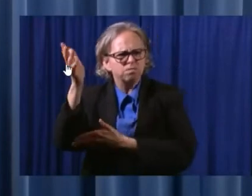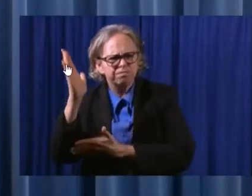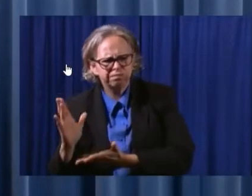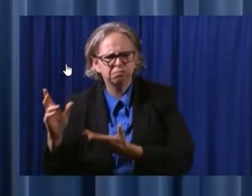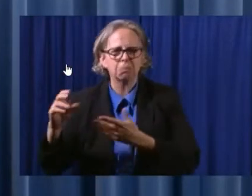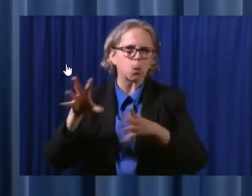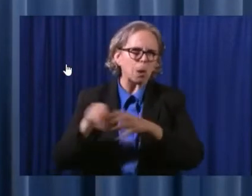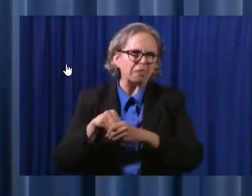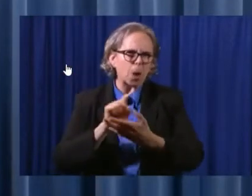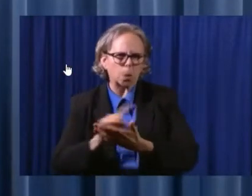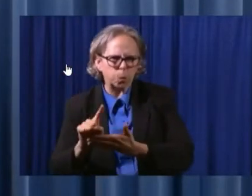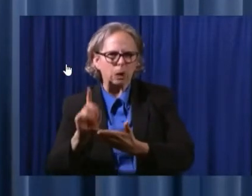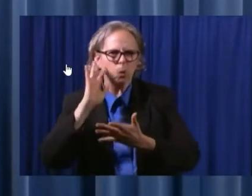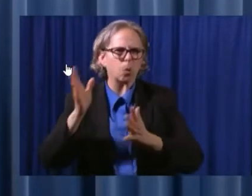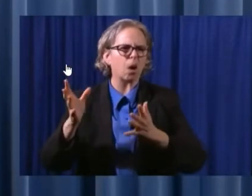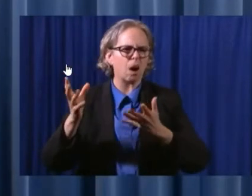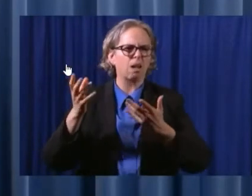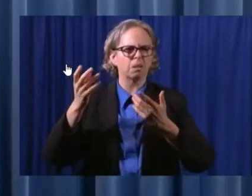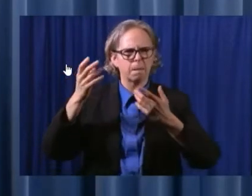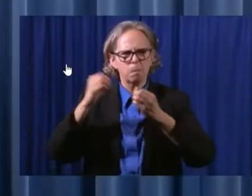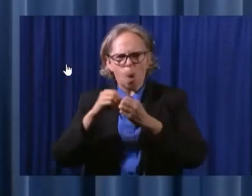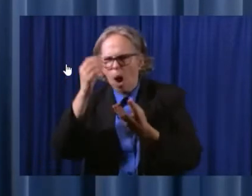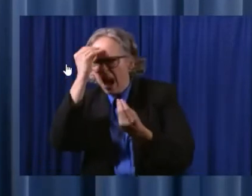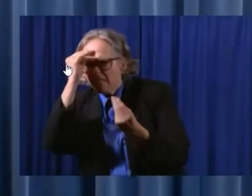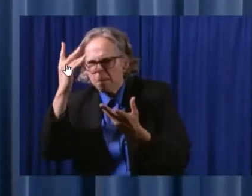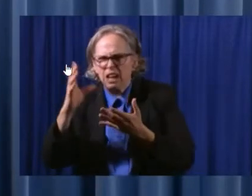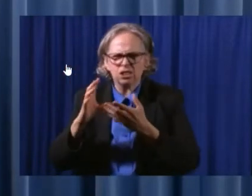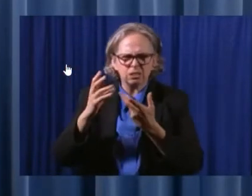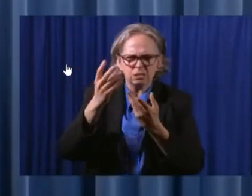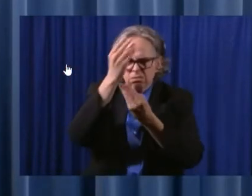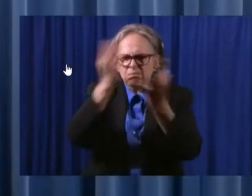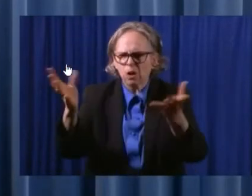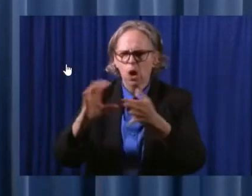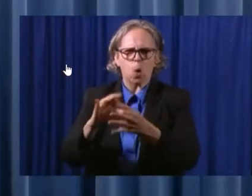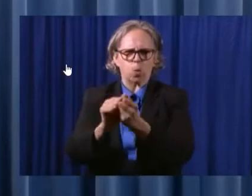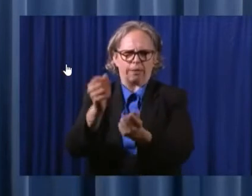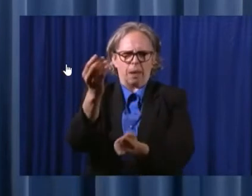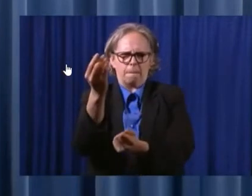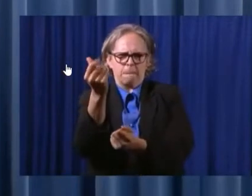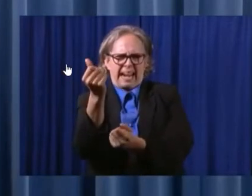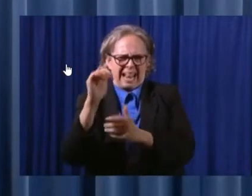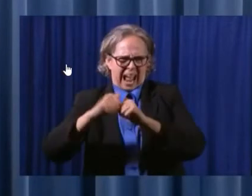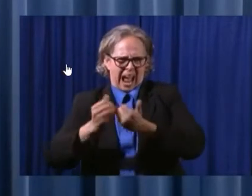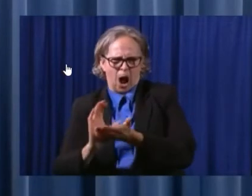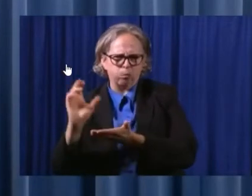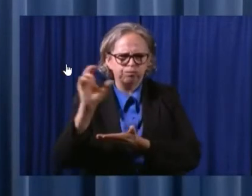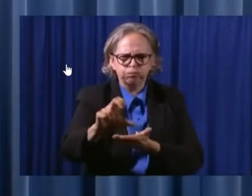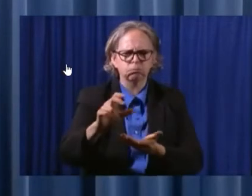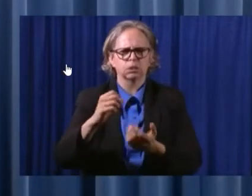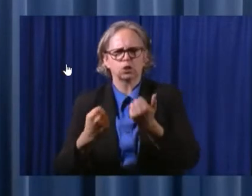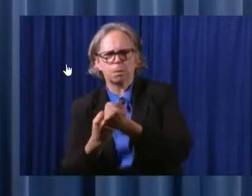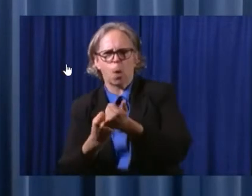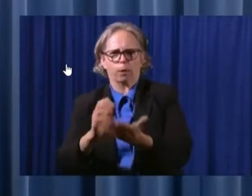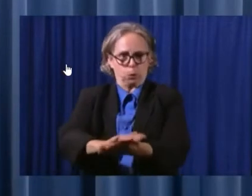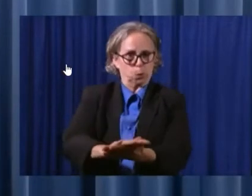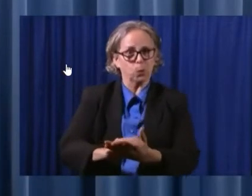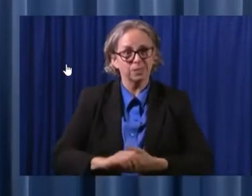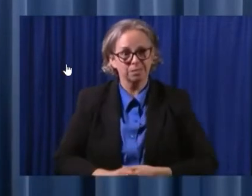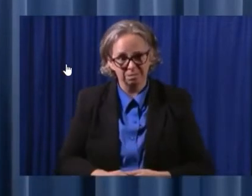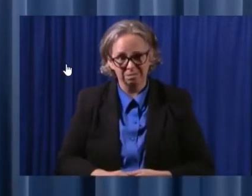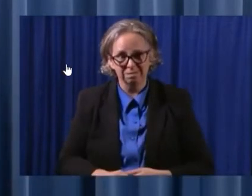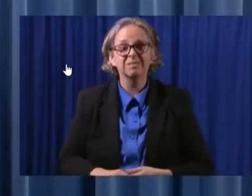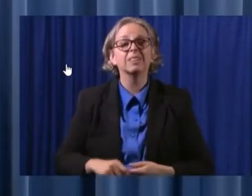to announce specific money that will be going to the schools. We do not anticipate it's going to be enough necessarily to take